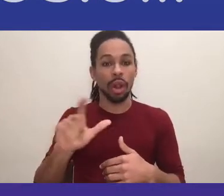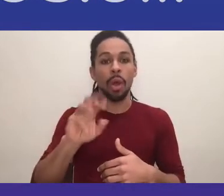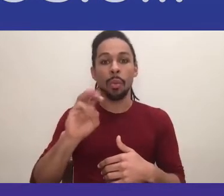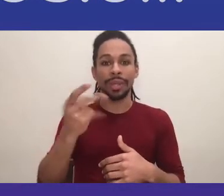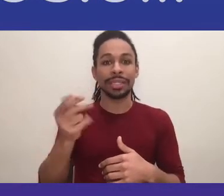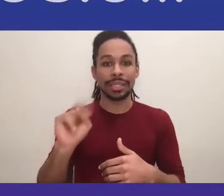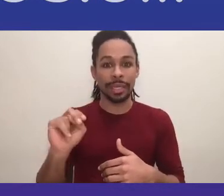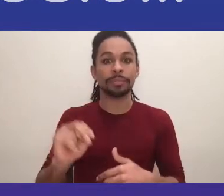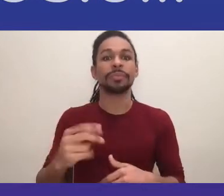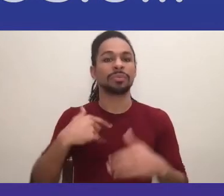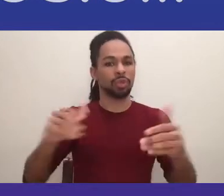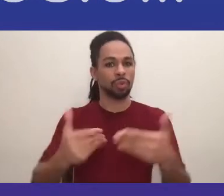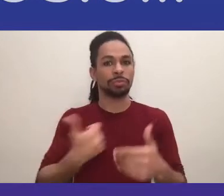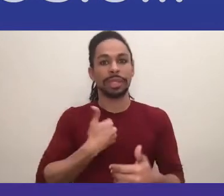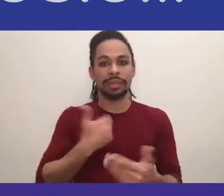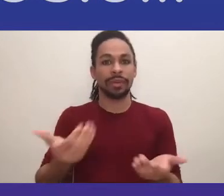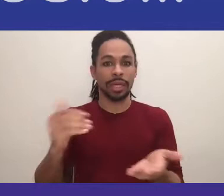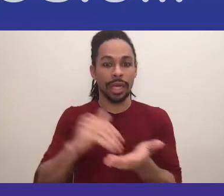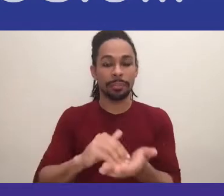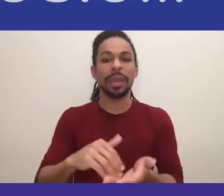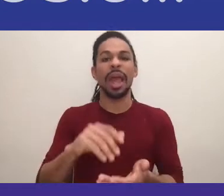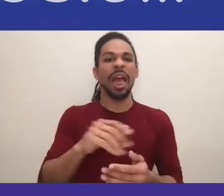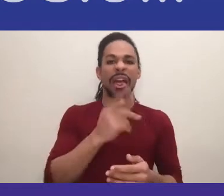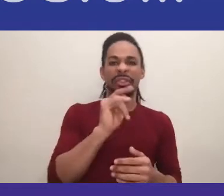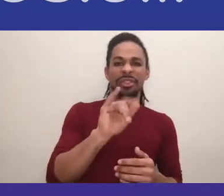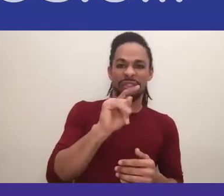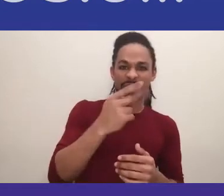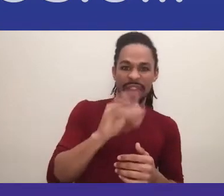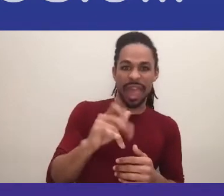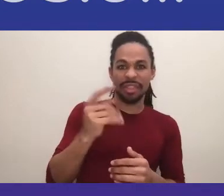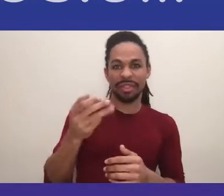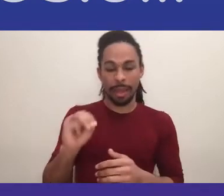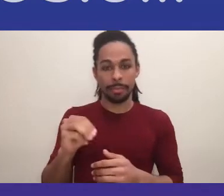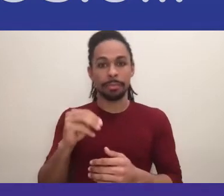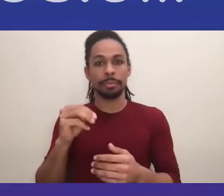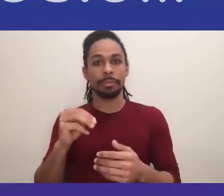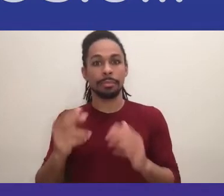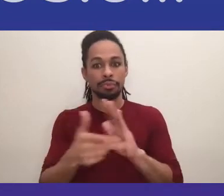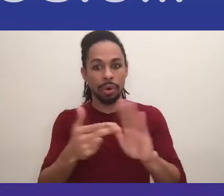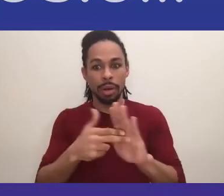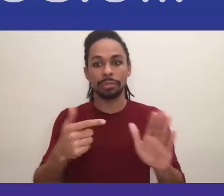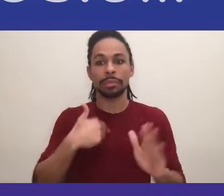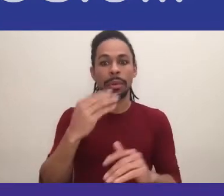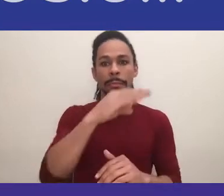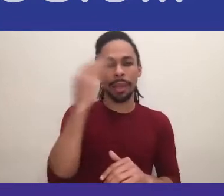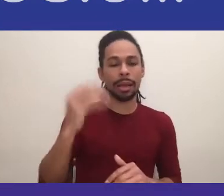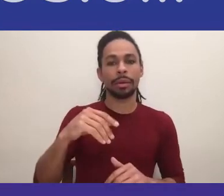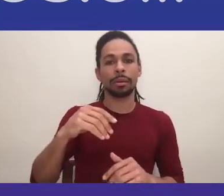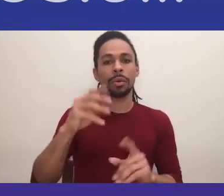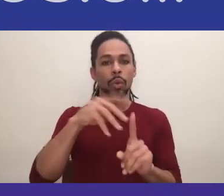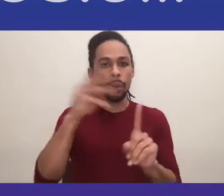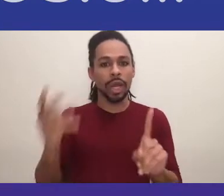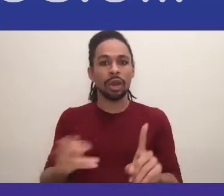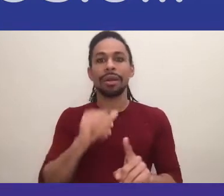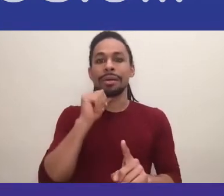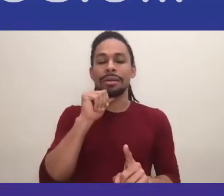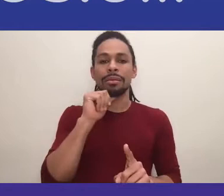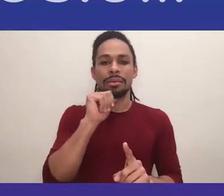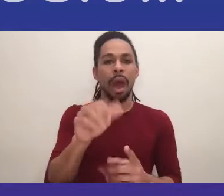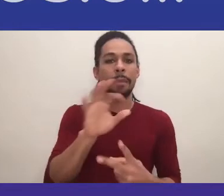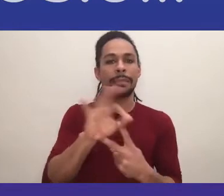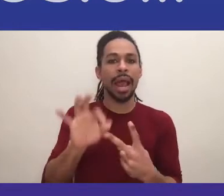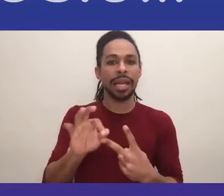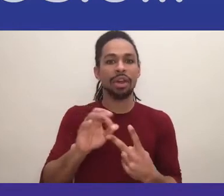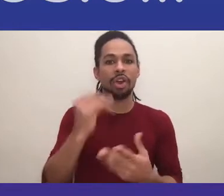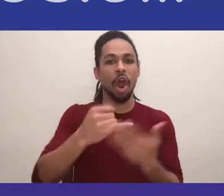my pronouns are they, them. I'm a Black, queer, non-binary, trans artist and futurist. I